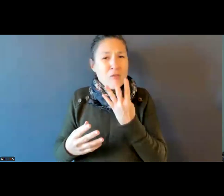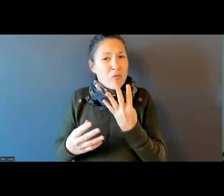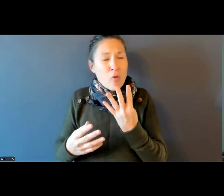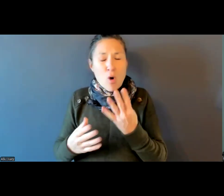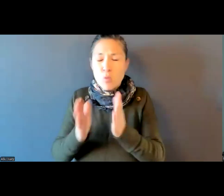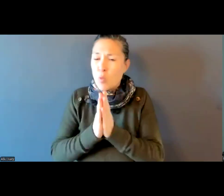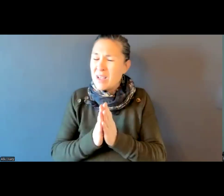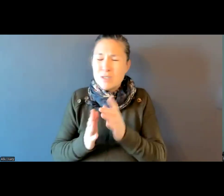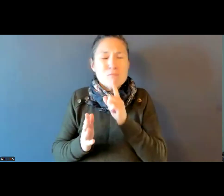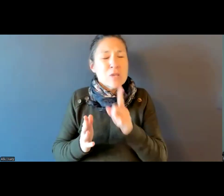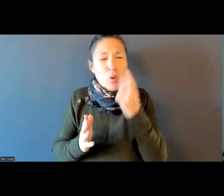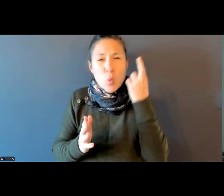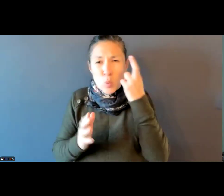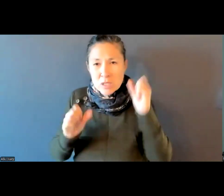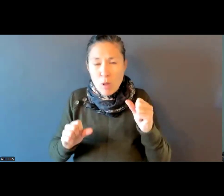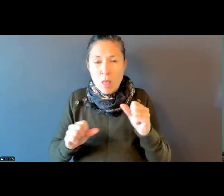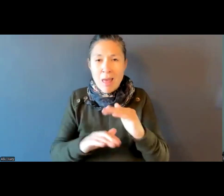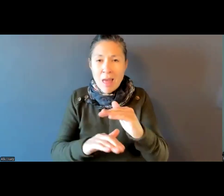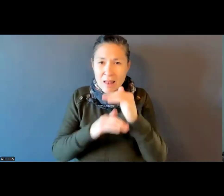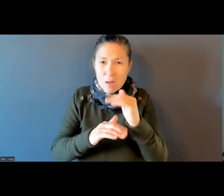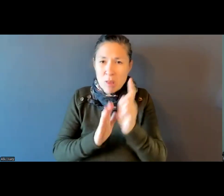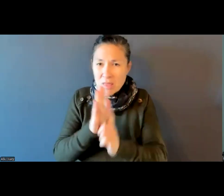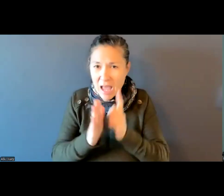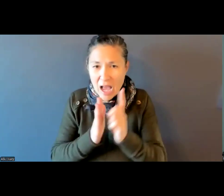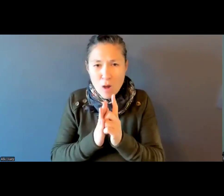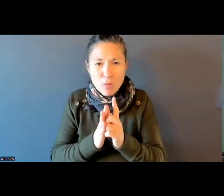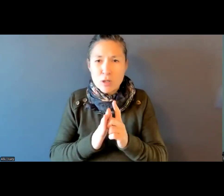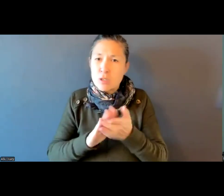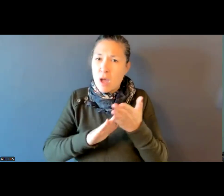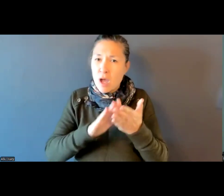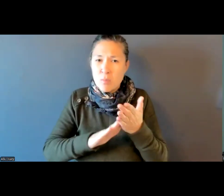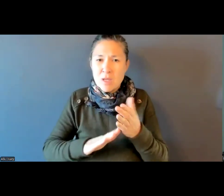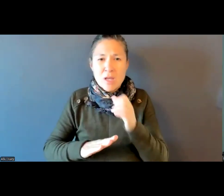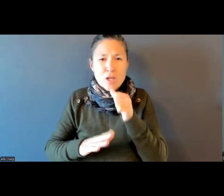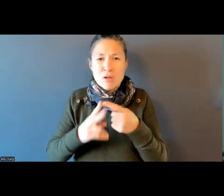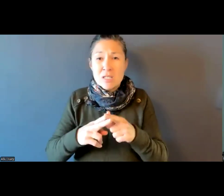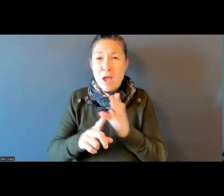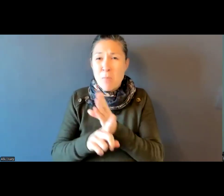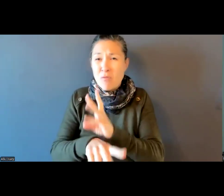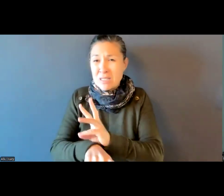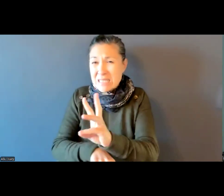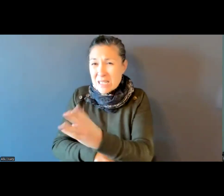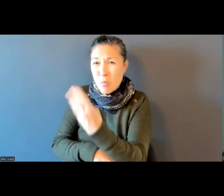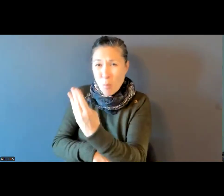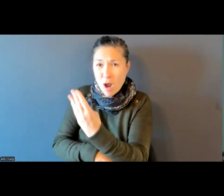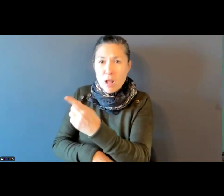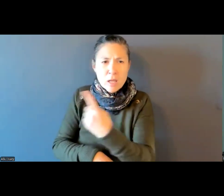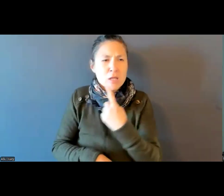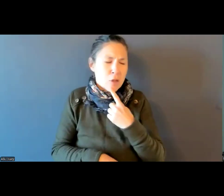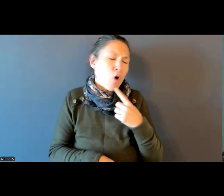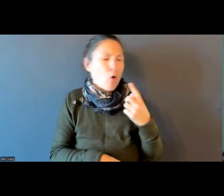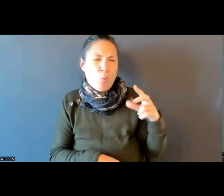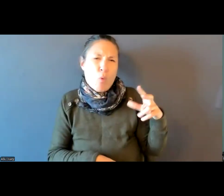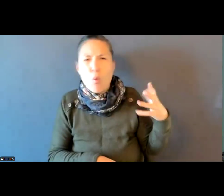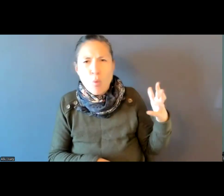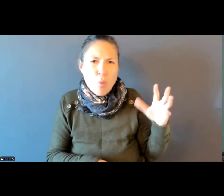requests. Hours of operations. Do not, start before 6 o'clock. They've told us time and time again, oh, no,